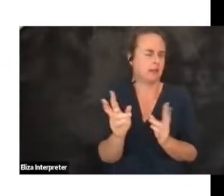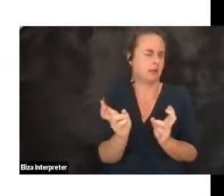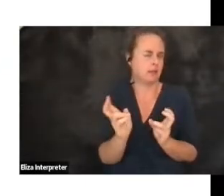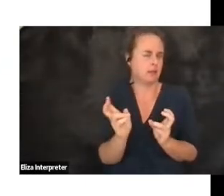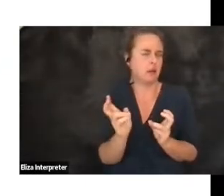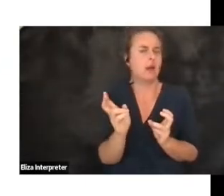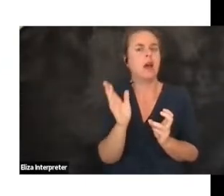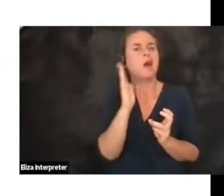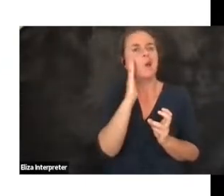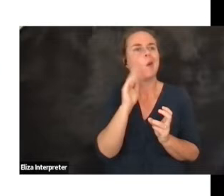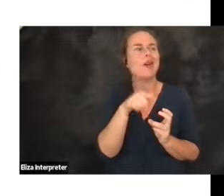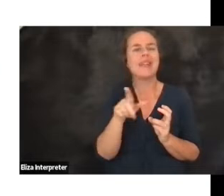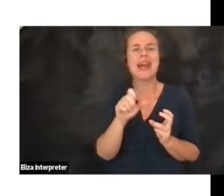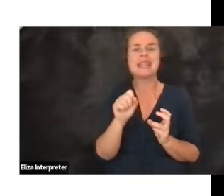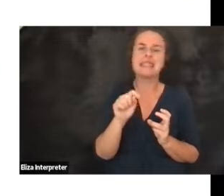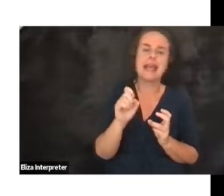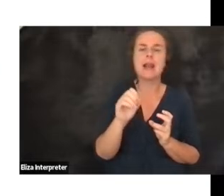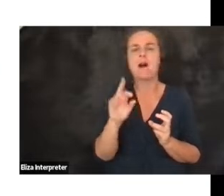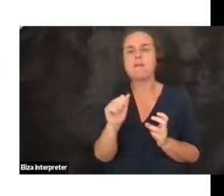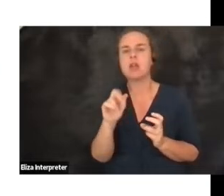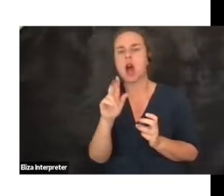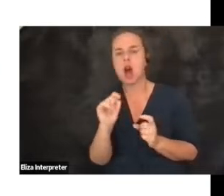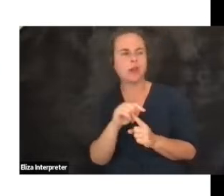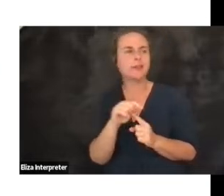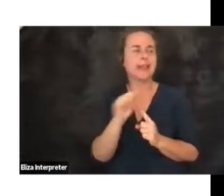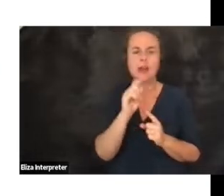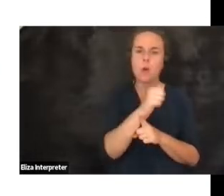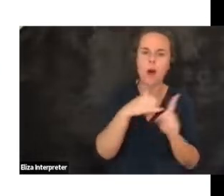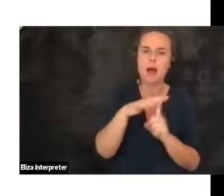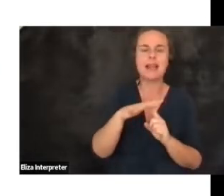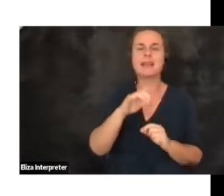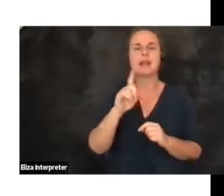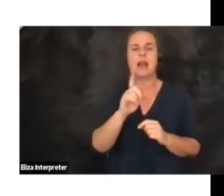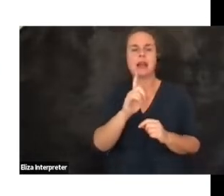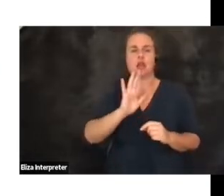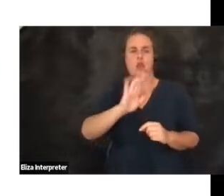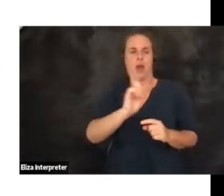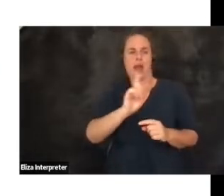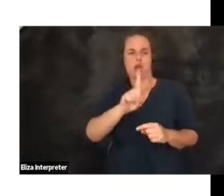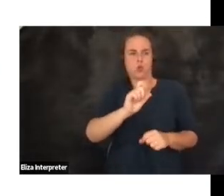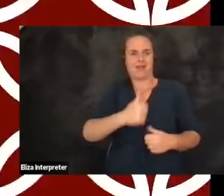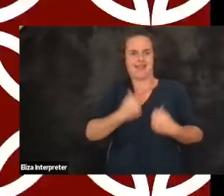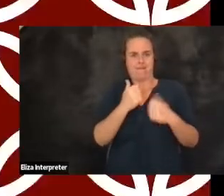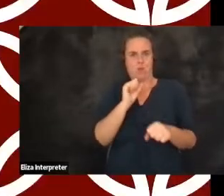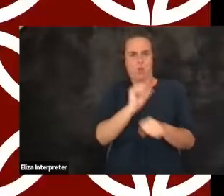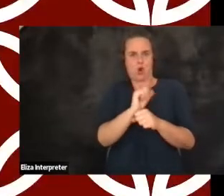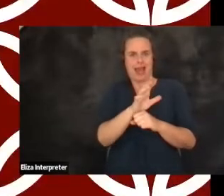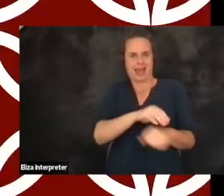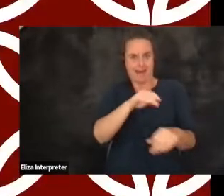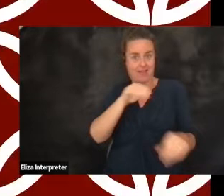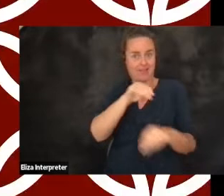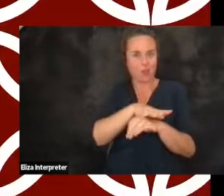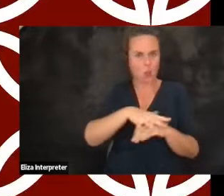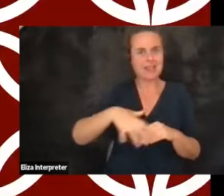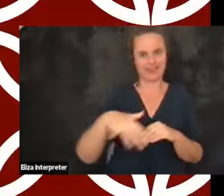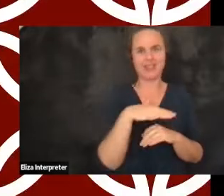the art and your context and your sphere of influence. So that's where we're headed. I